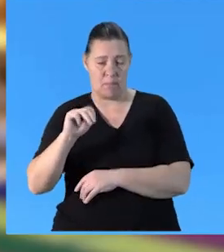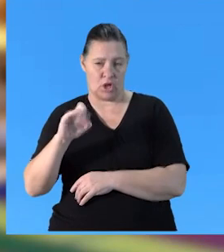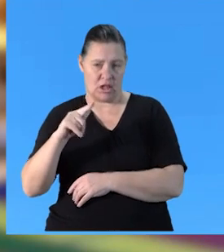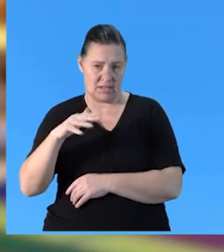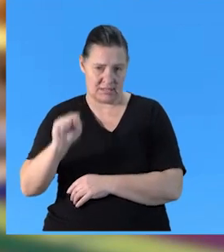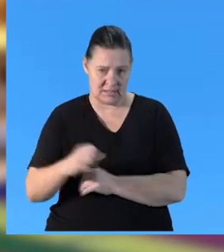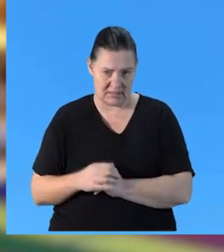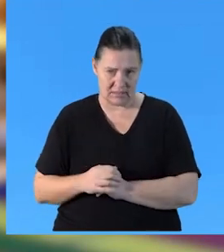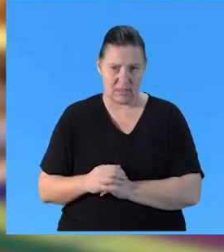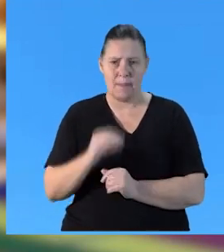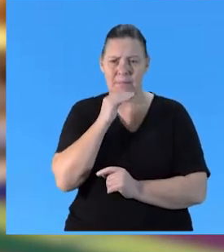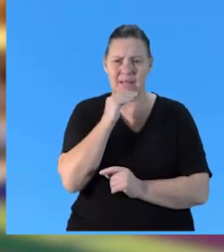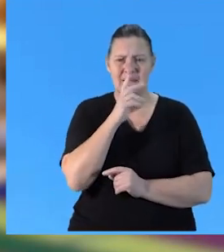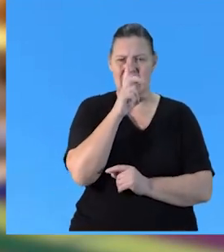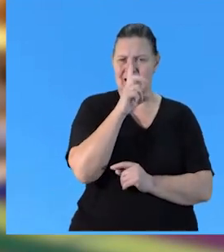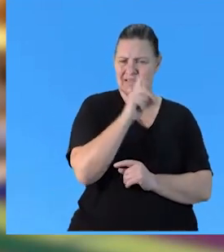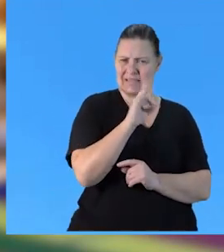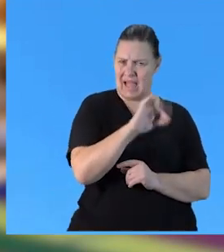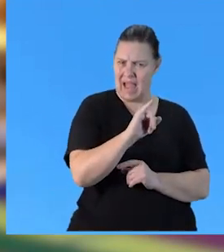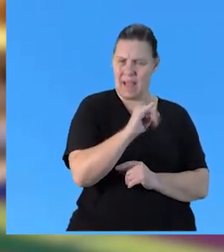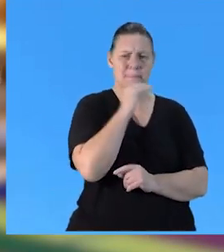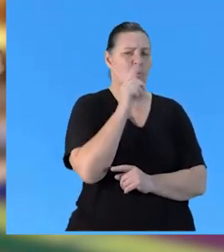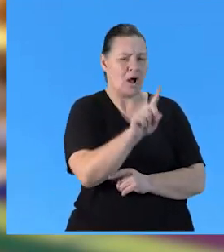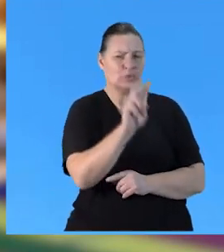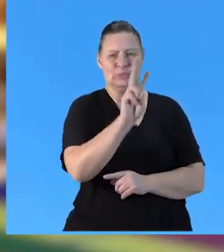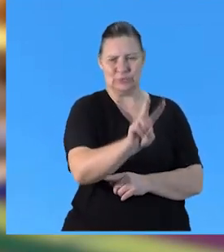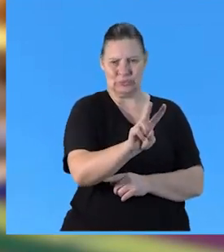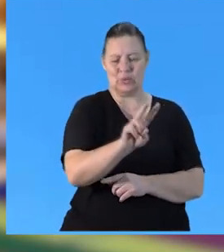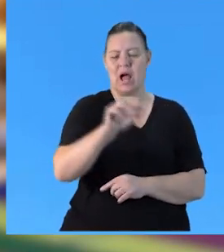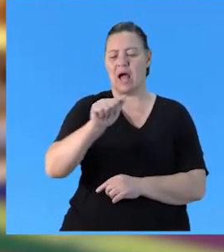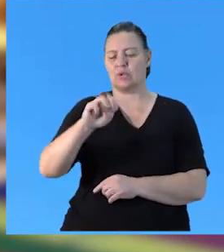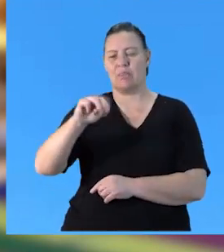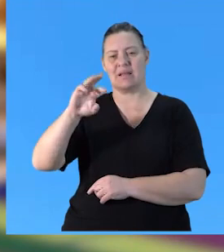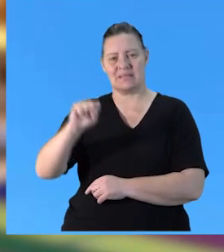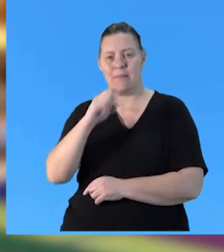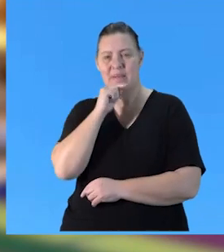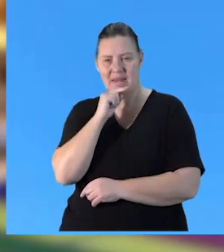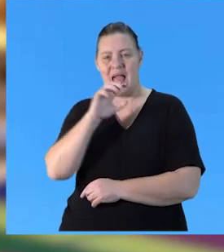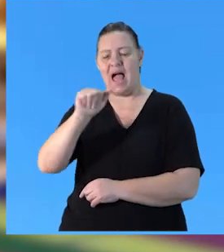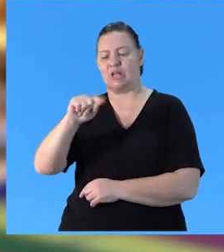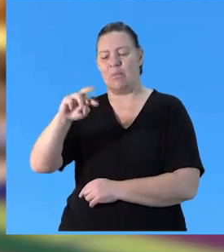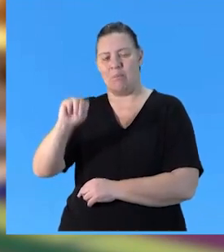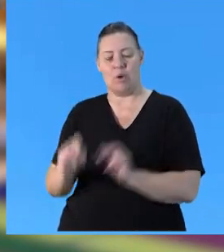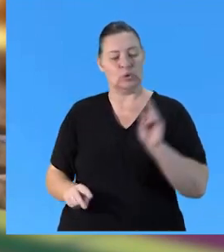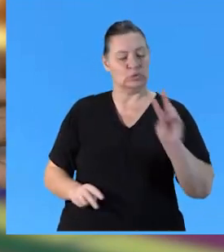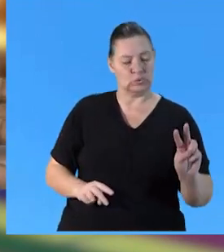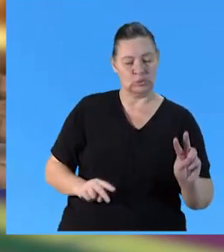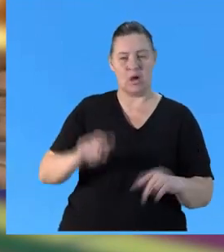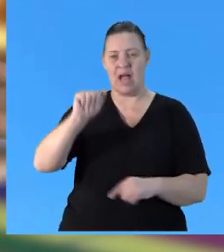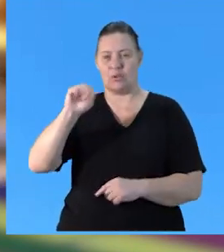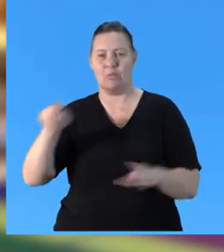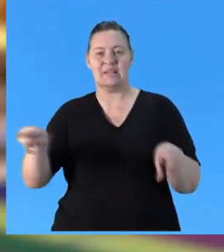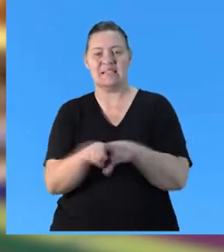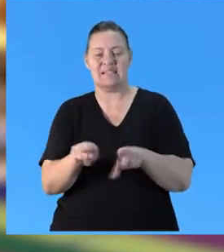those electrons get that energy, they will start moving in one direction, in a certain direction, from the negative terminal to the positive